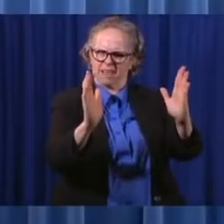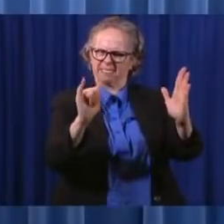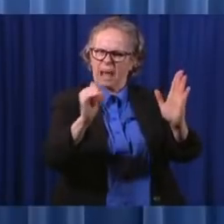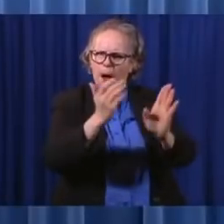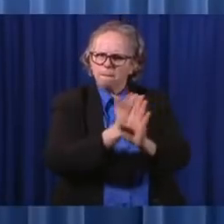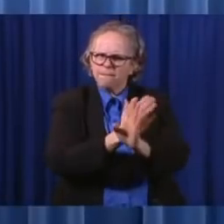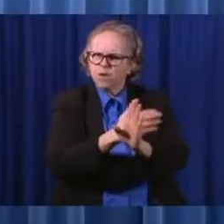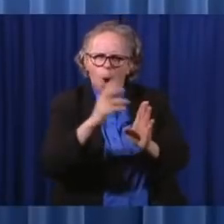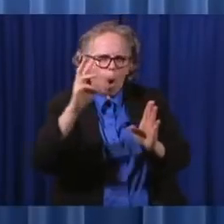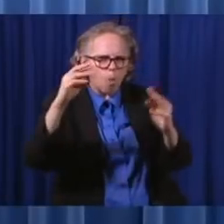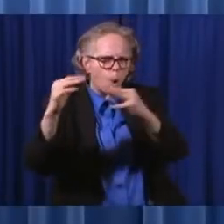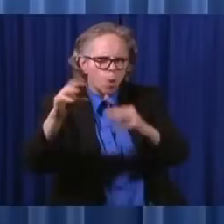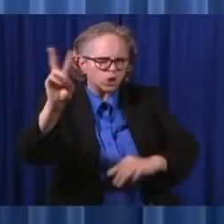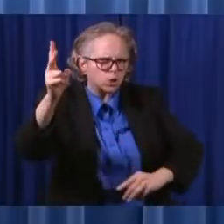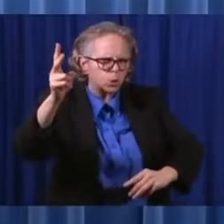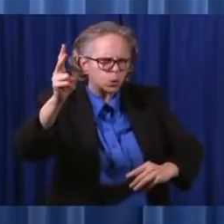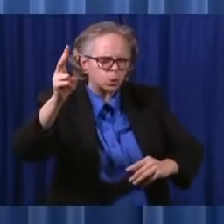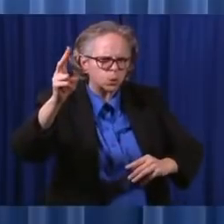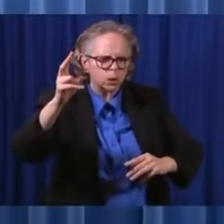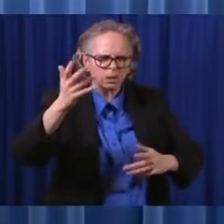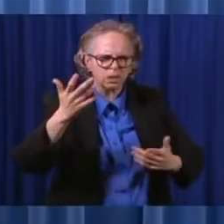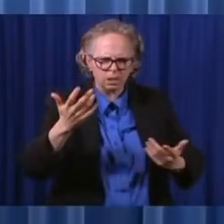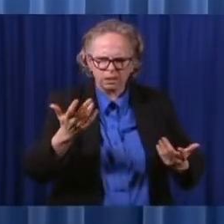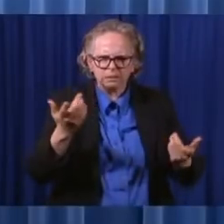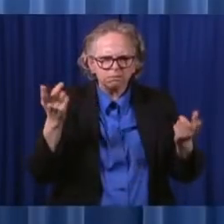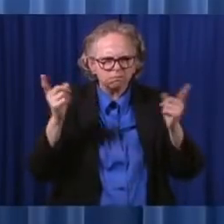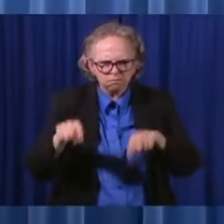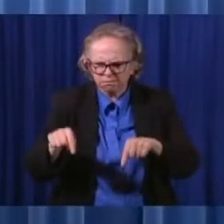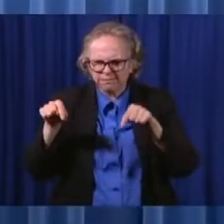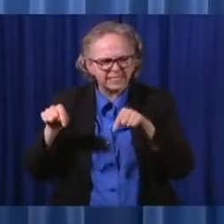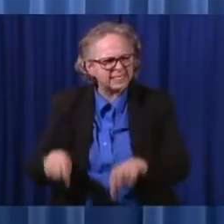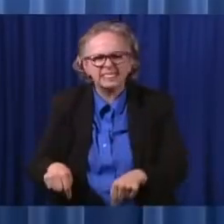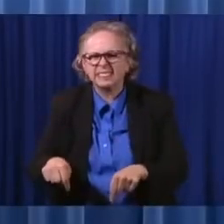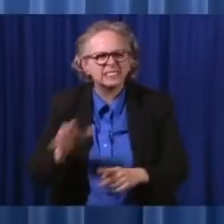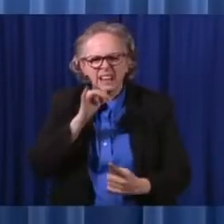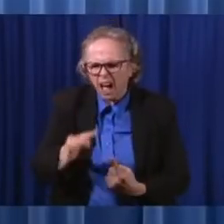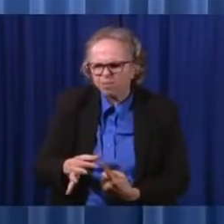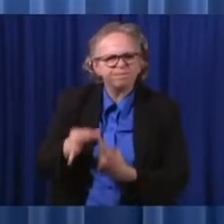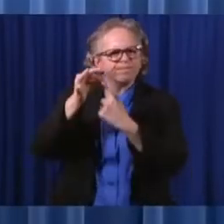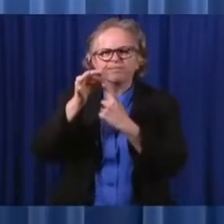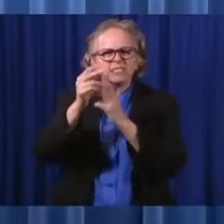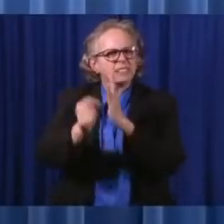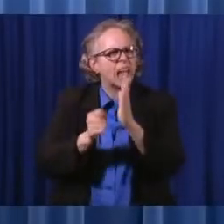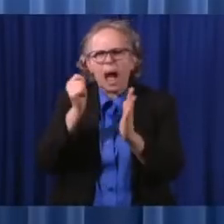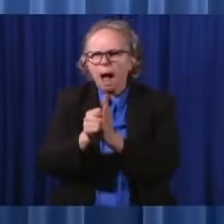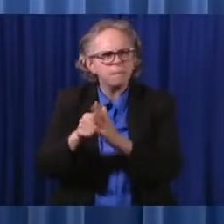caution and good judgment are required of all Ohioans.